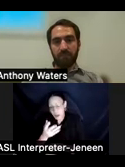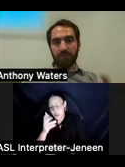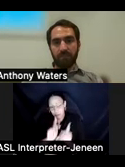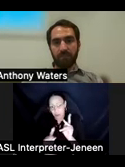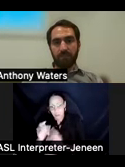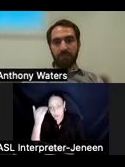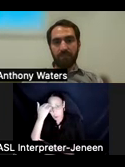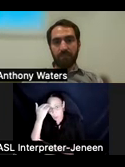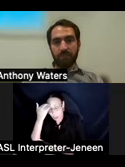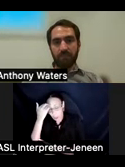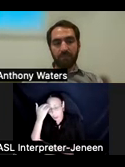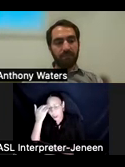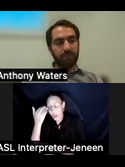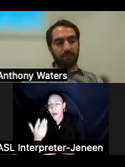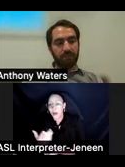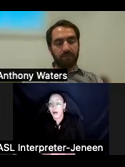of.